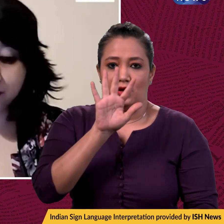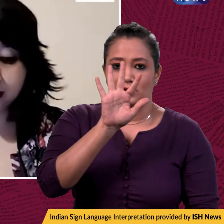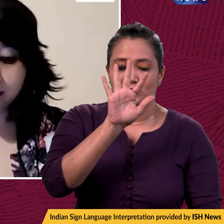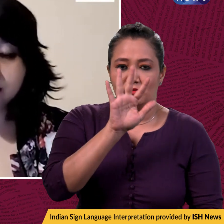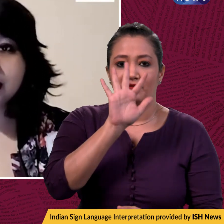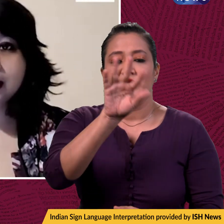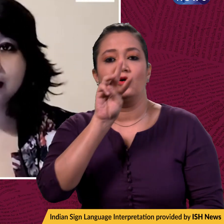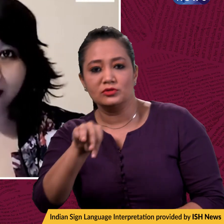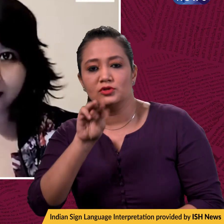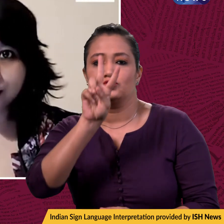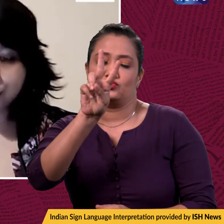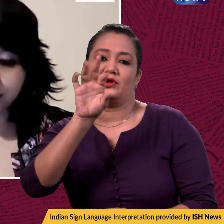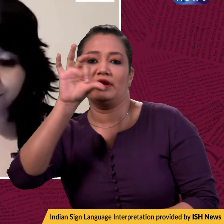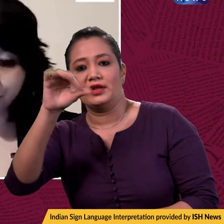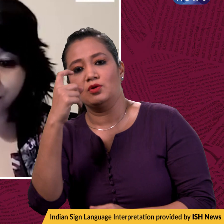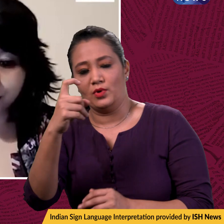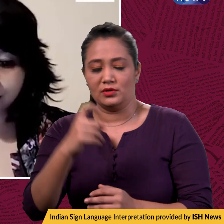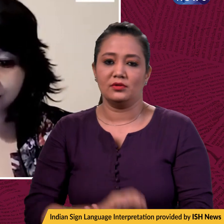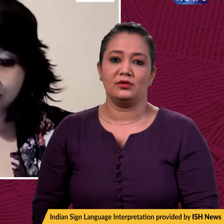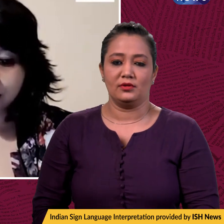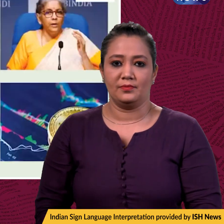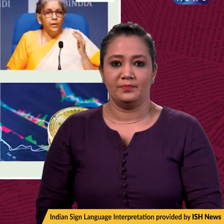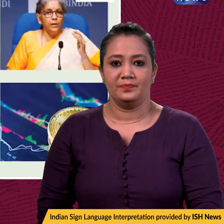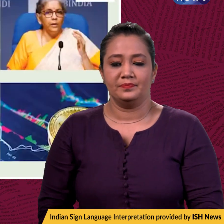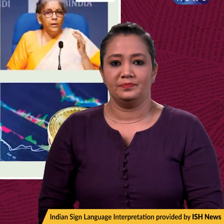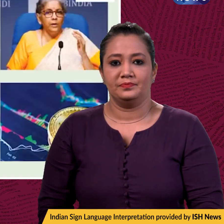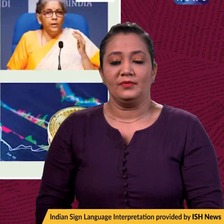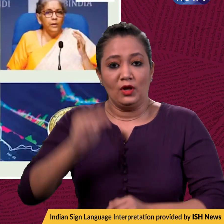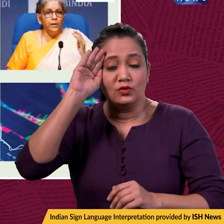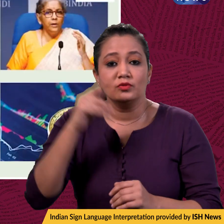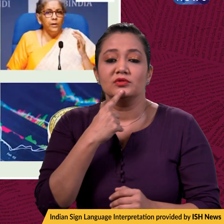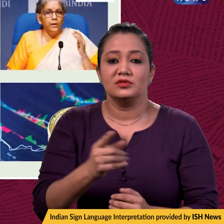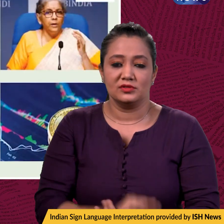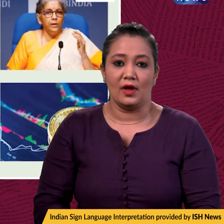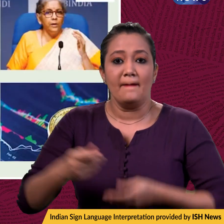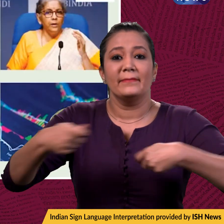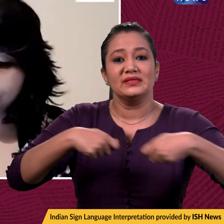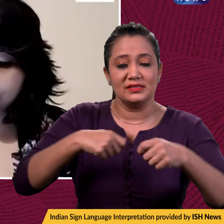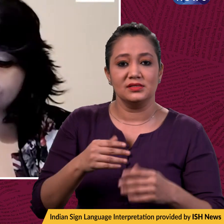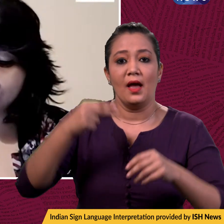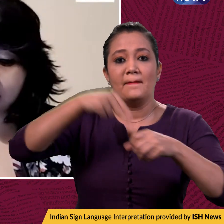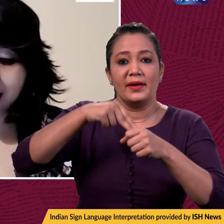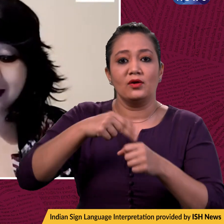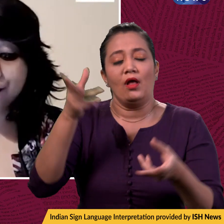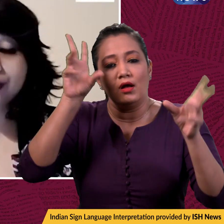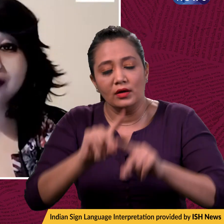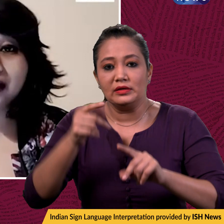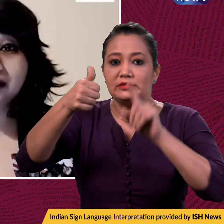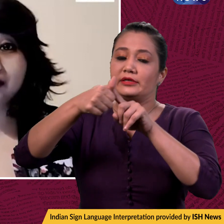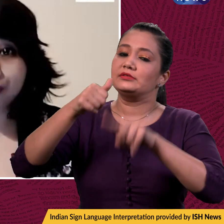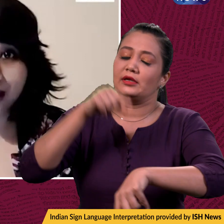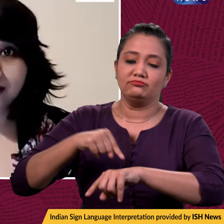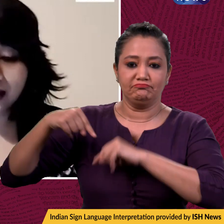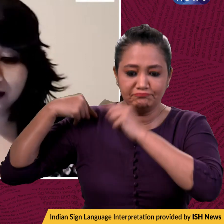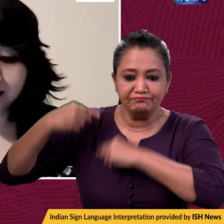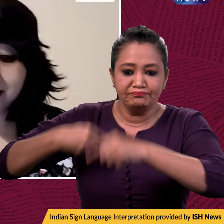new COVID cases in the last 24 hours. On to news coming in from the world of business. Petrol prices were hiked for the